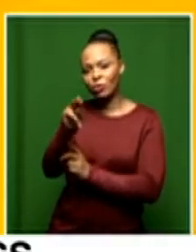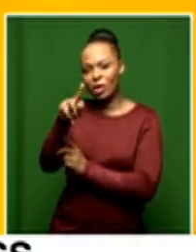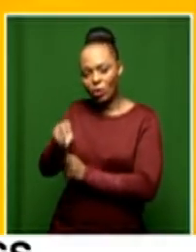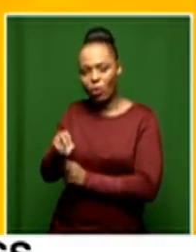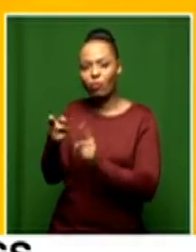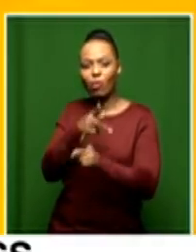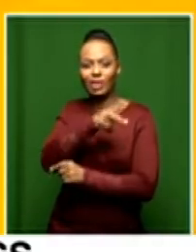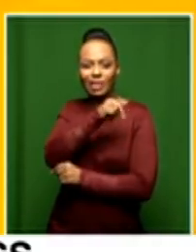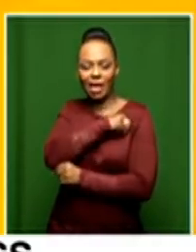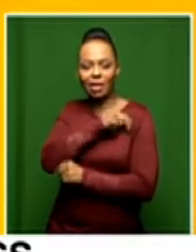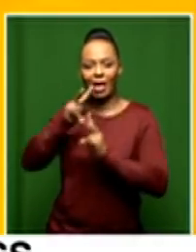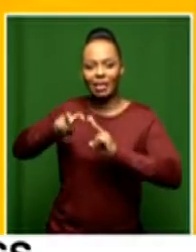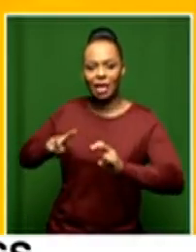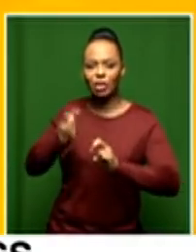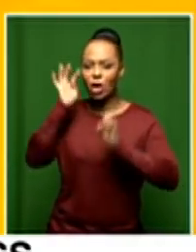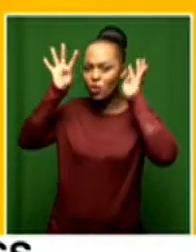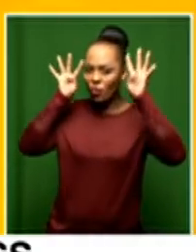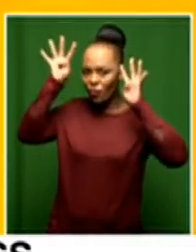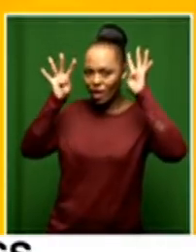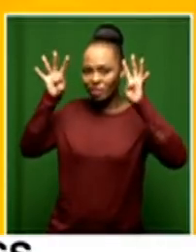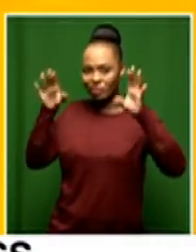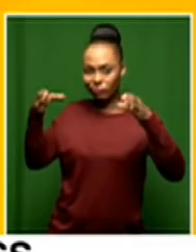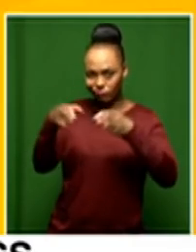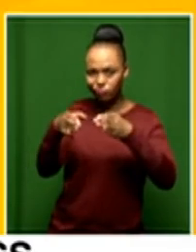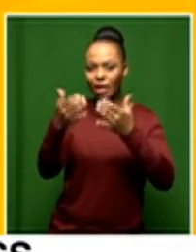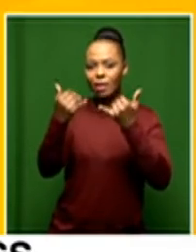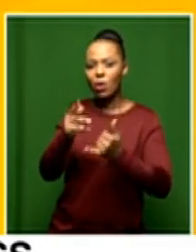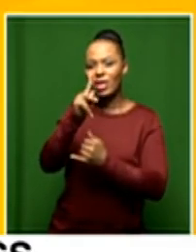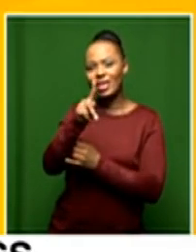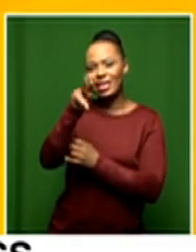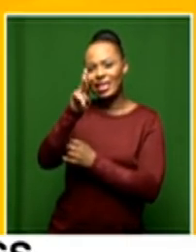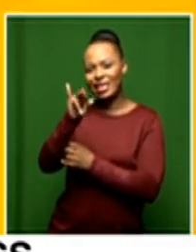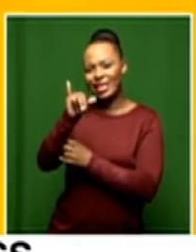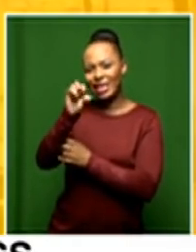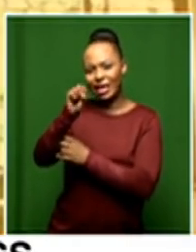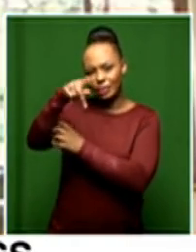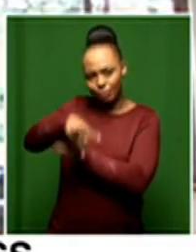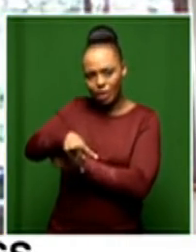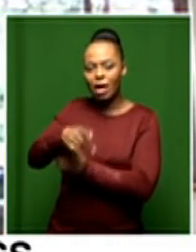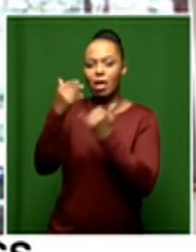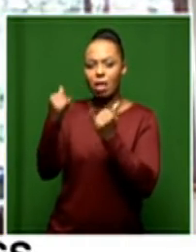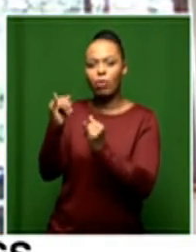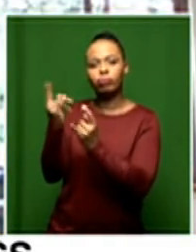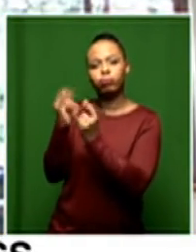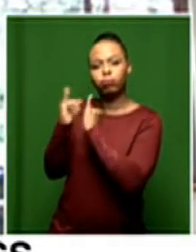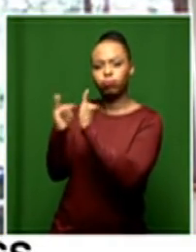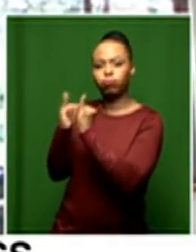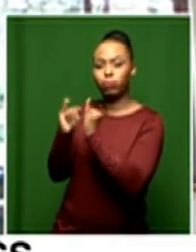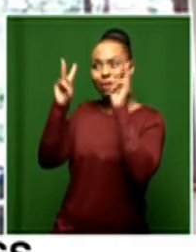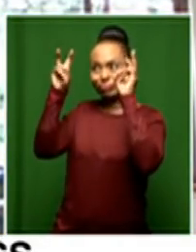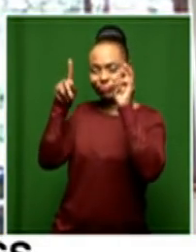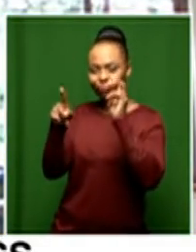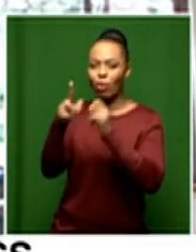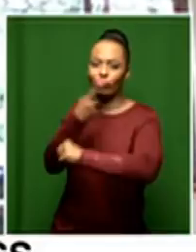from the KwaZulu-Natal Research and Innovation Sequencing Platform, or KRISP, joins us now to have a discussion about